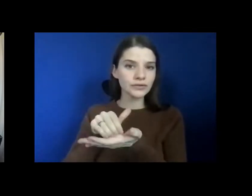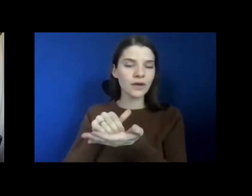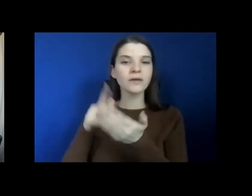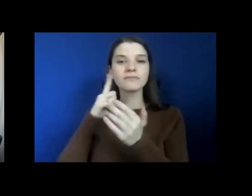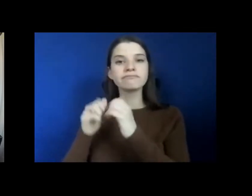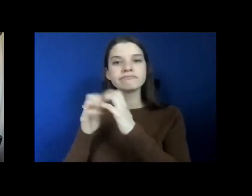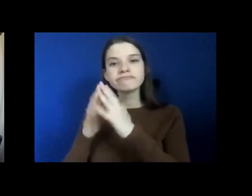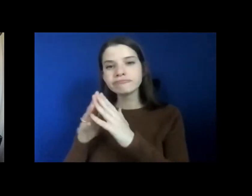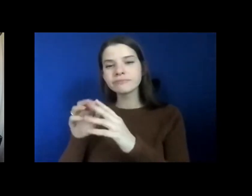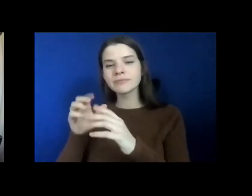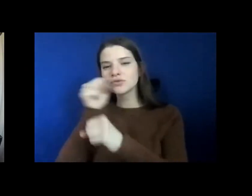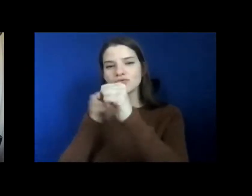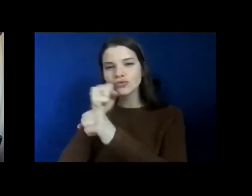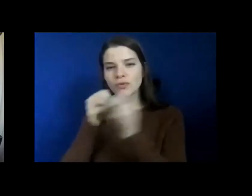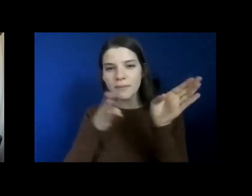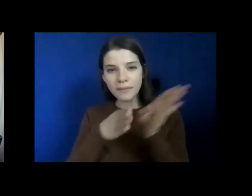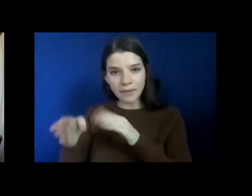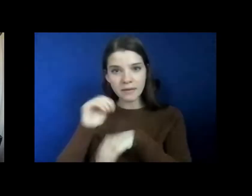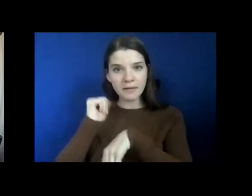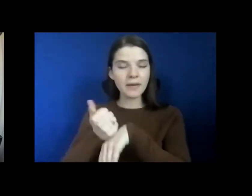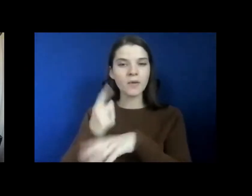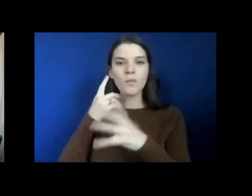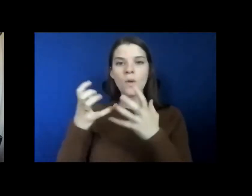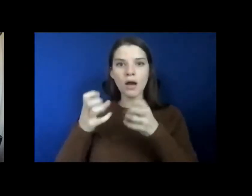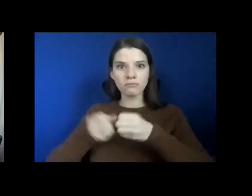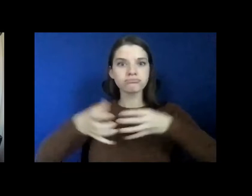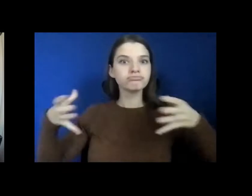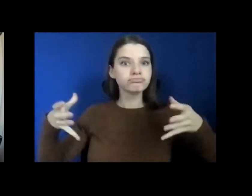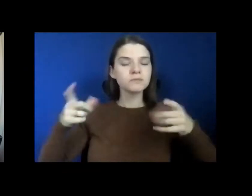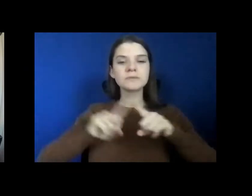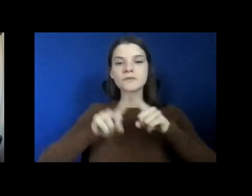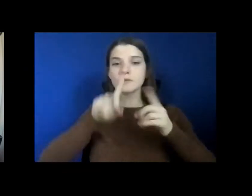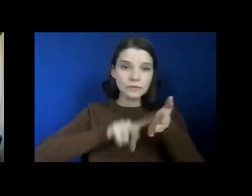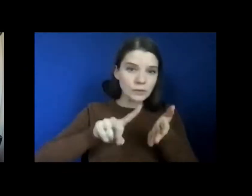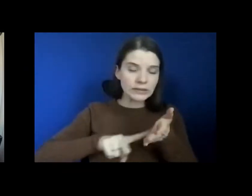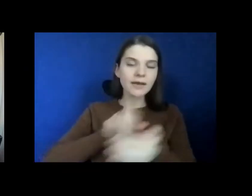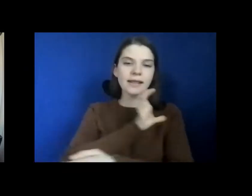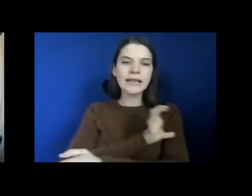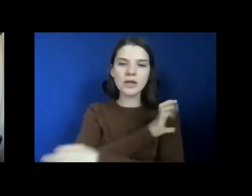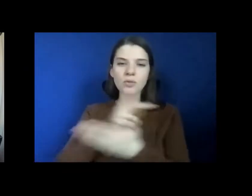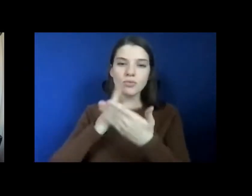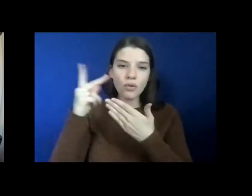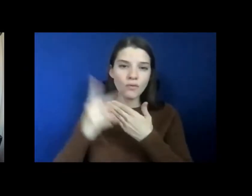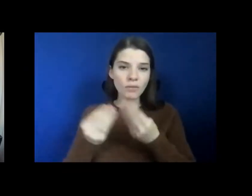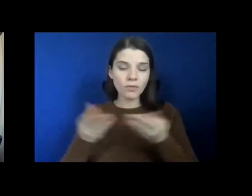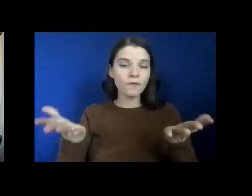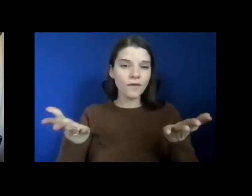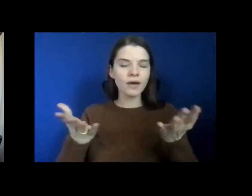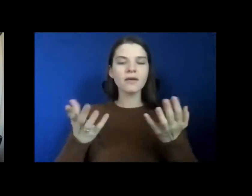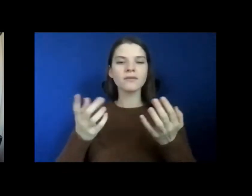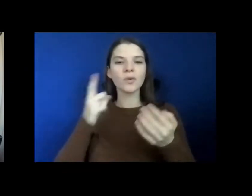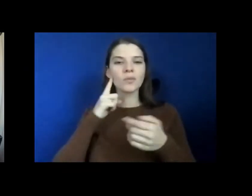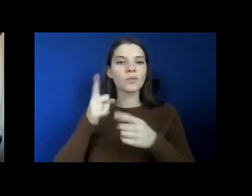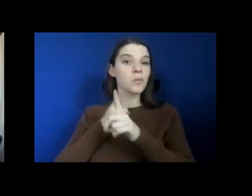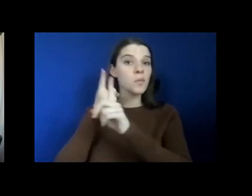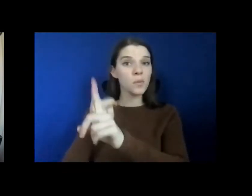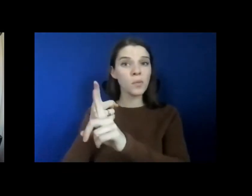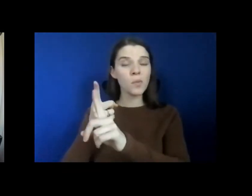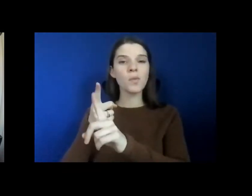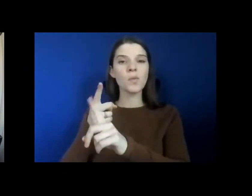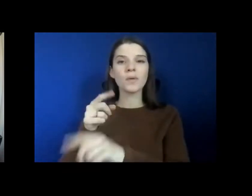a strategic plan to rapidly expand the research and clinical programs with resultant 10